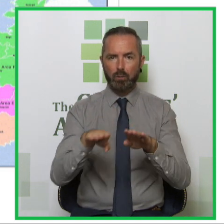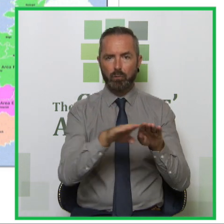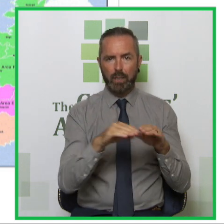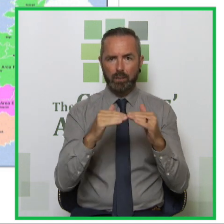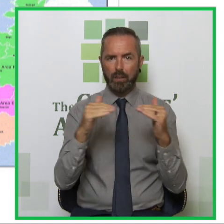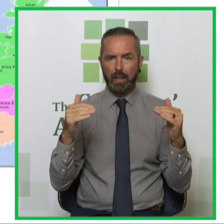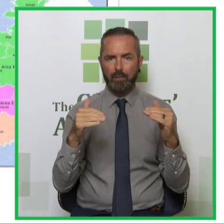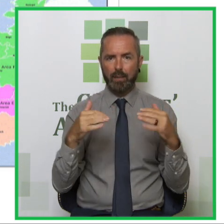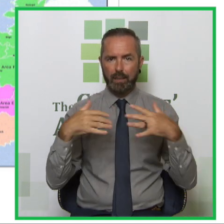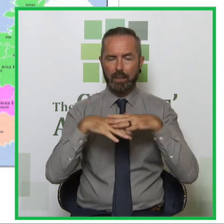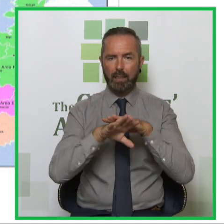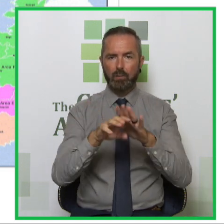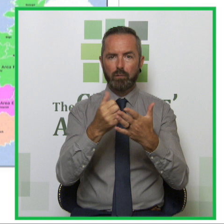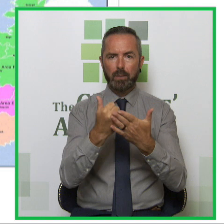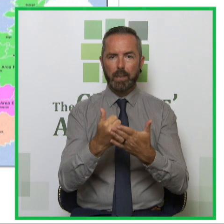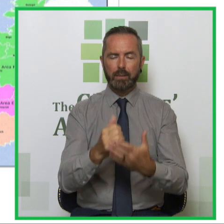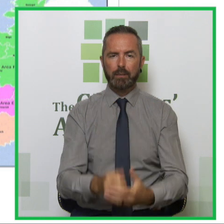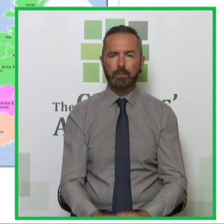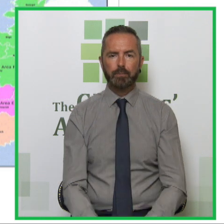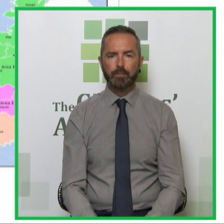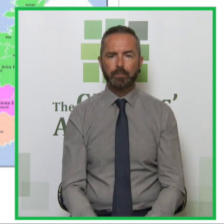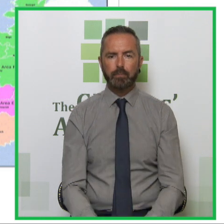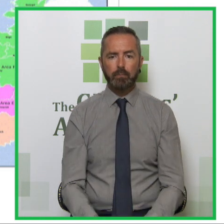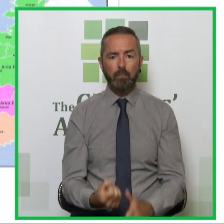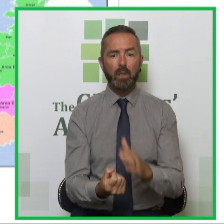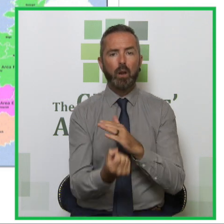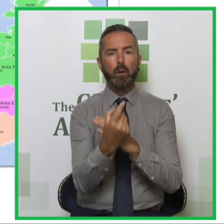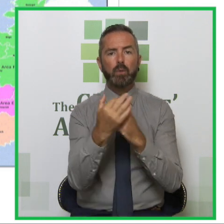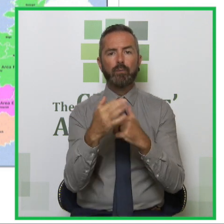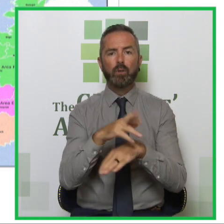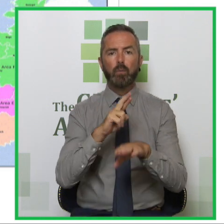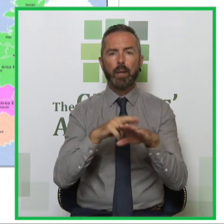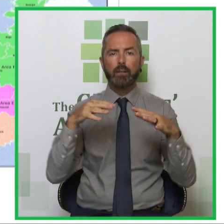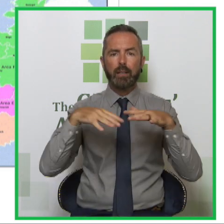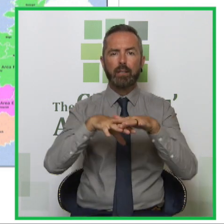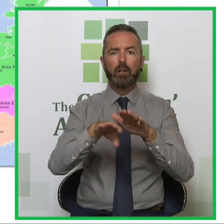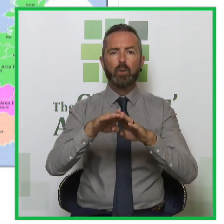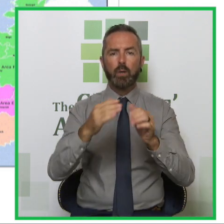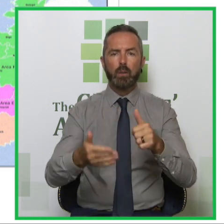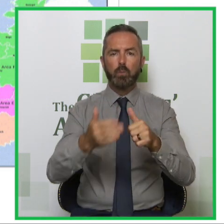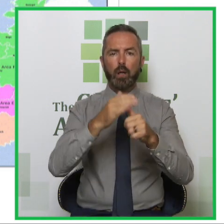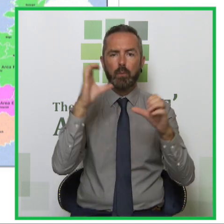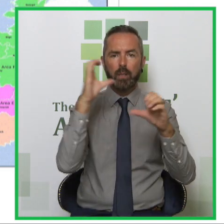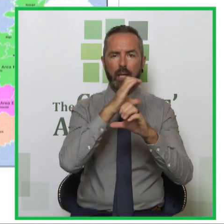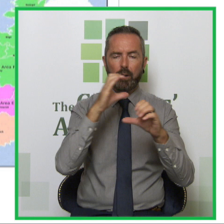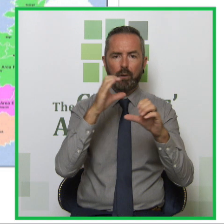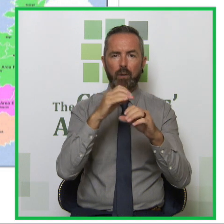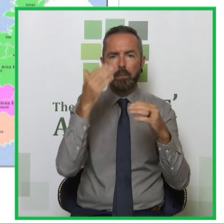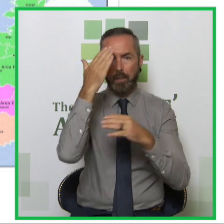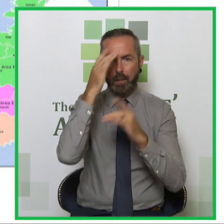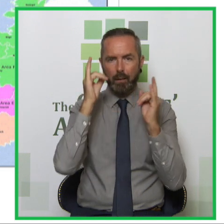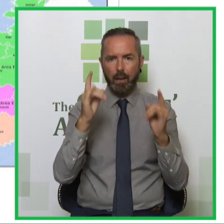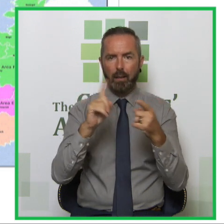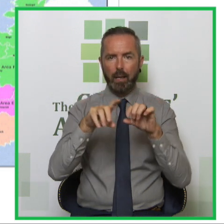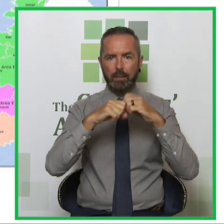an integrated basis. It is the opportunity for better integration between primary care, mental health and social